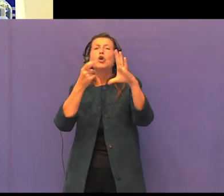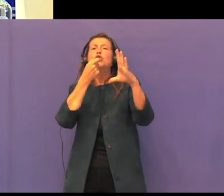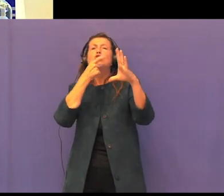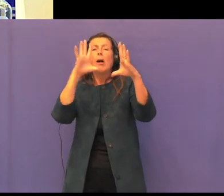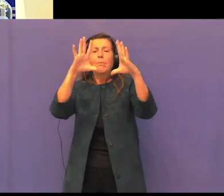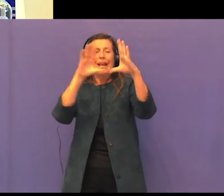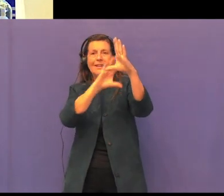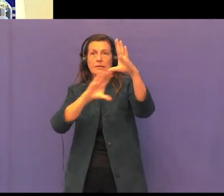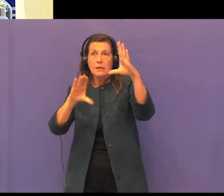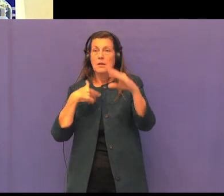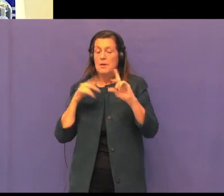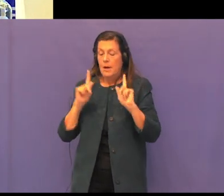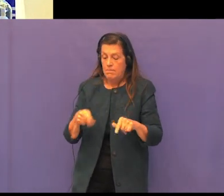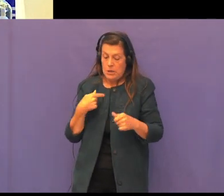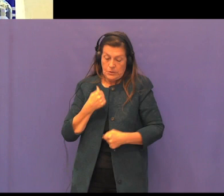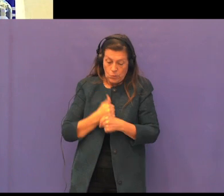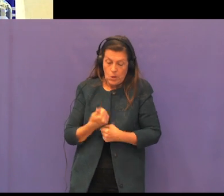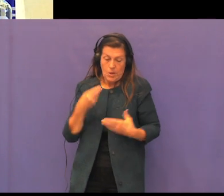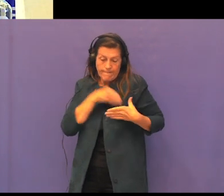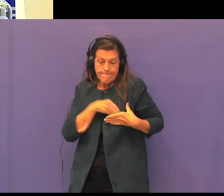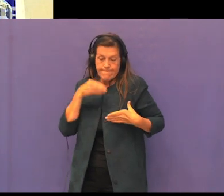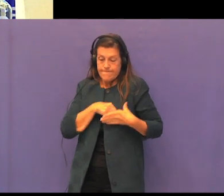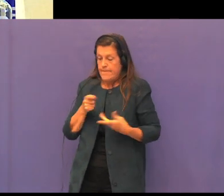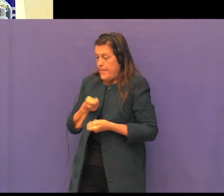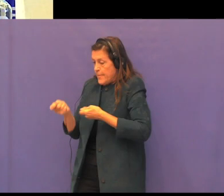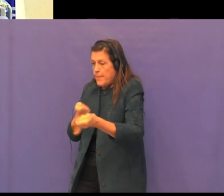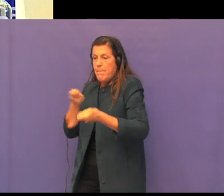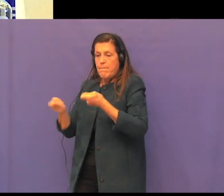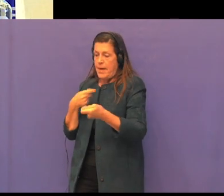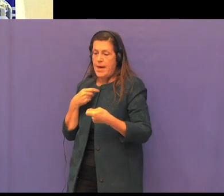don't think that it's